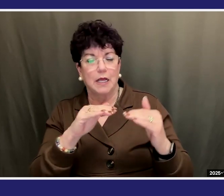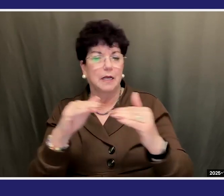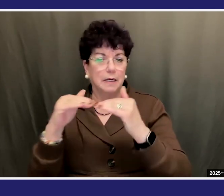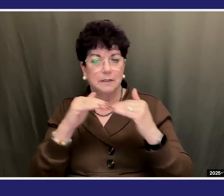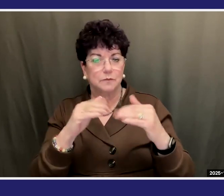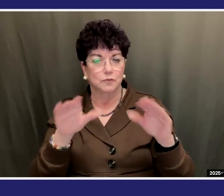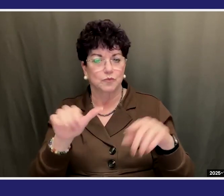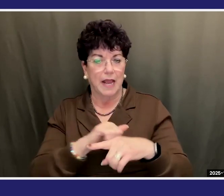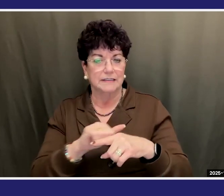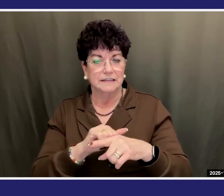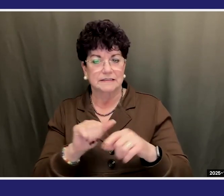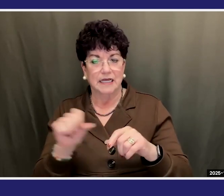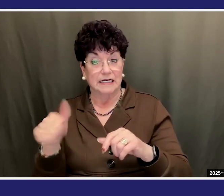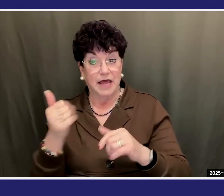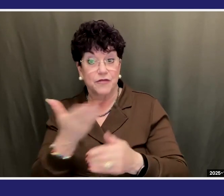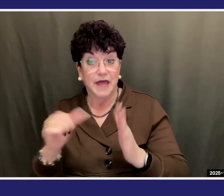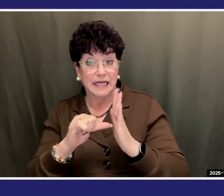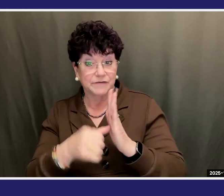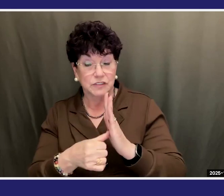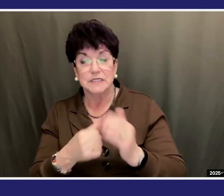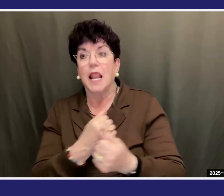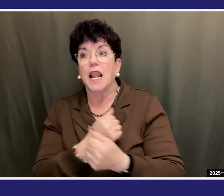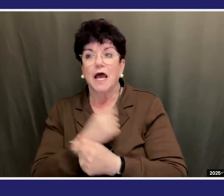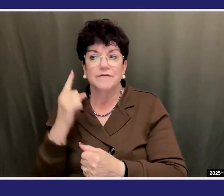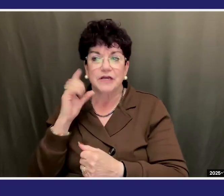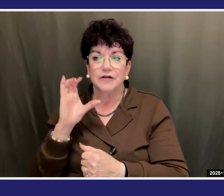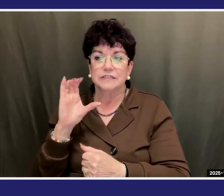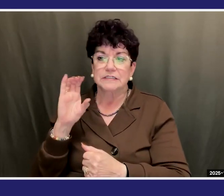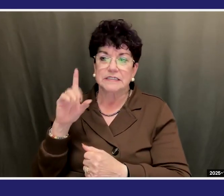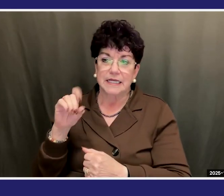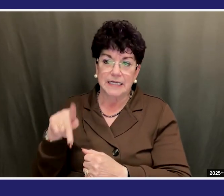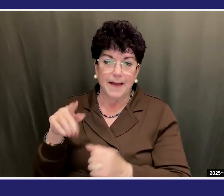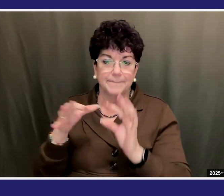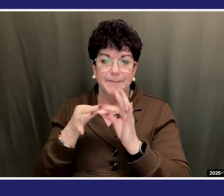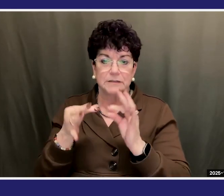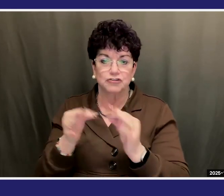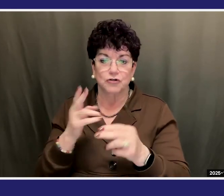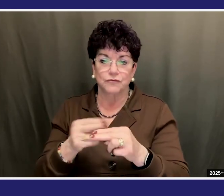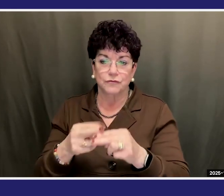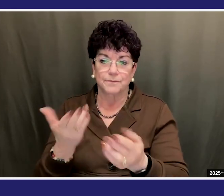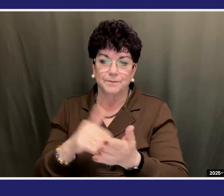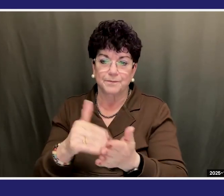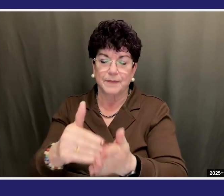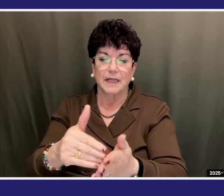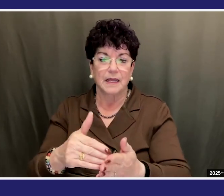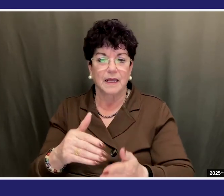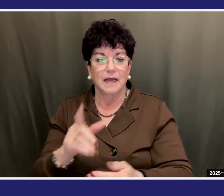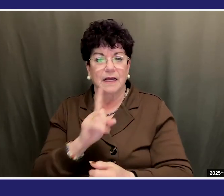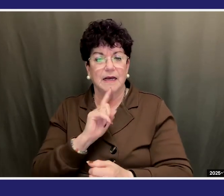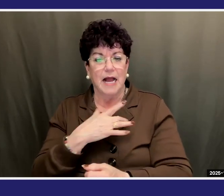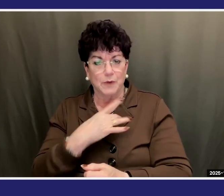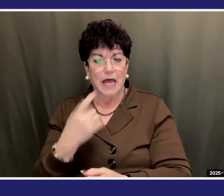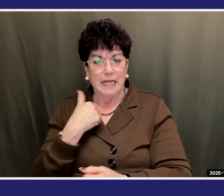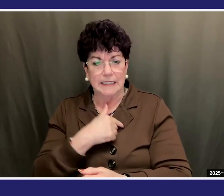like to emphasize, and I very much love hearing CDEPs being mentioned so frequently. And in fact, I would like us